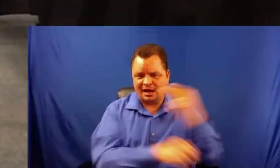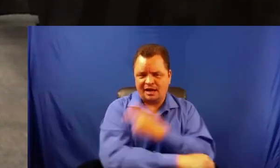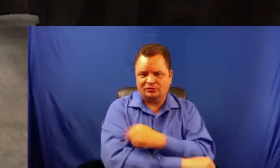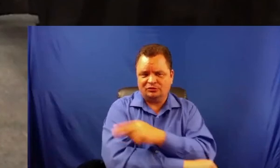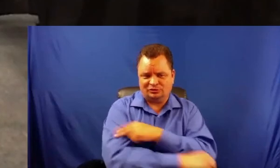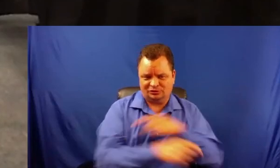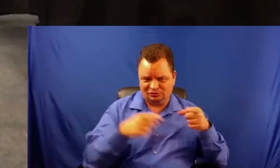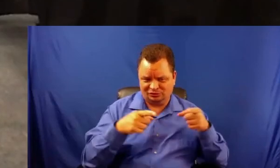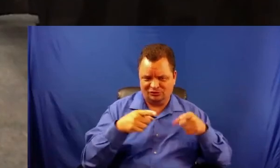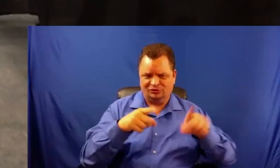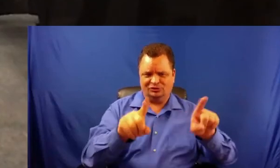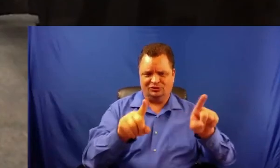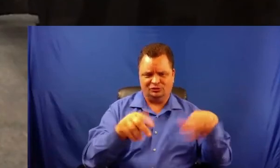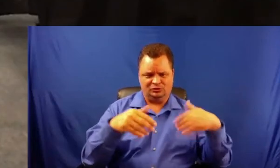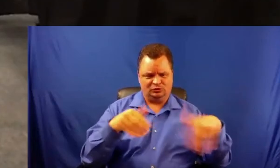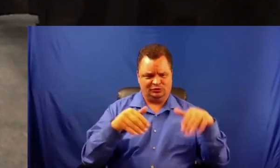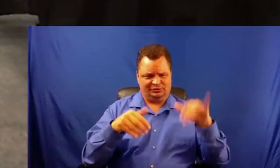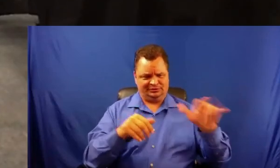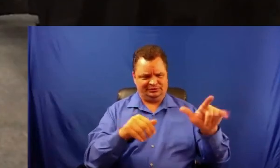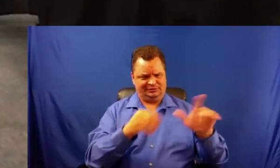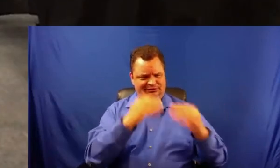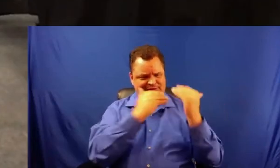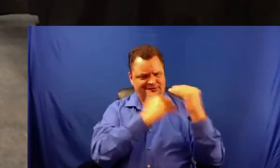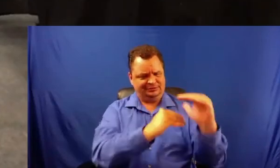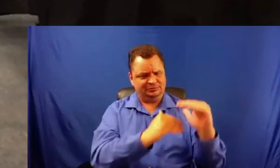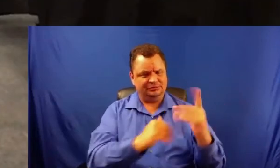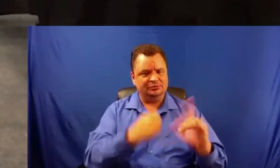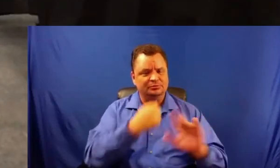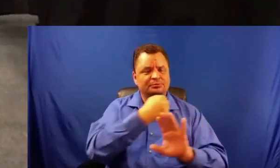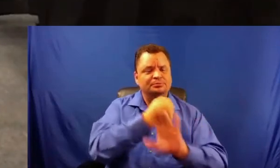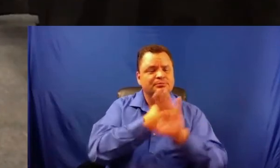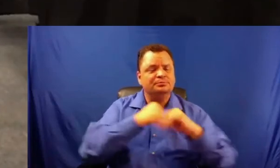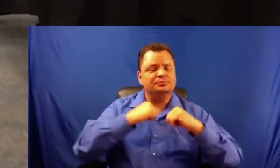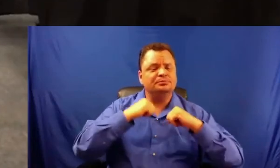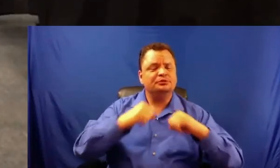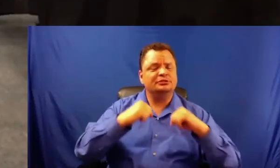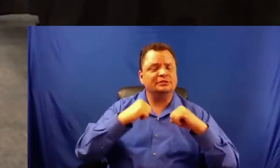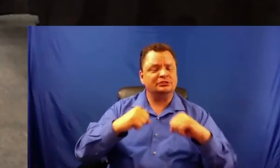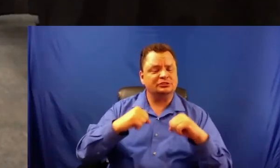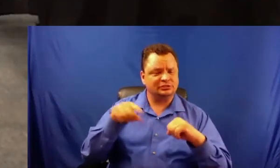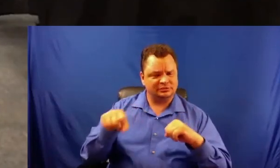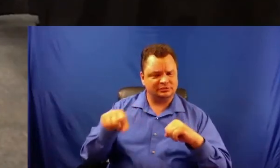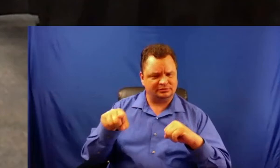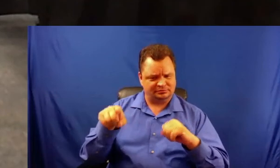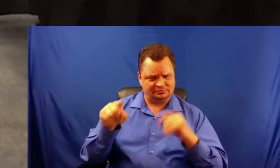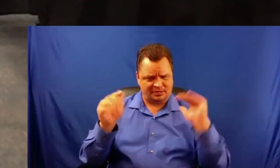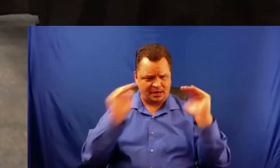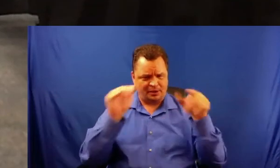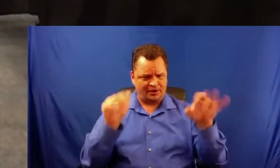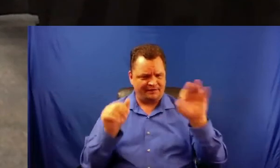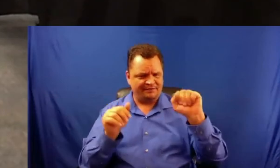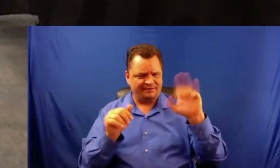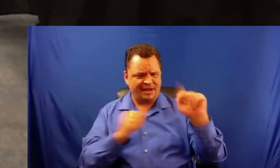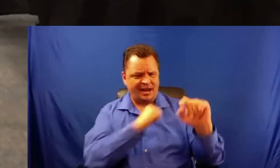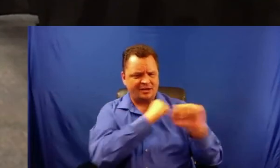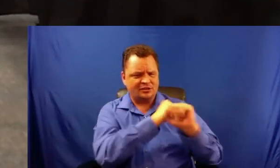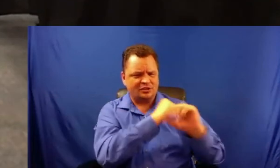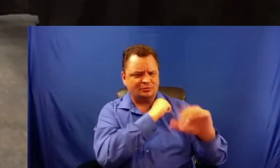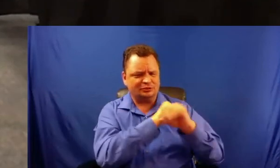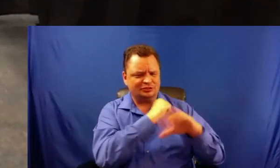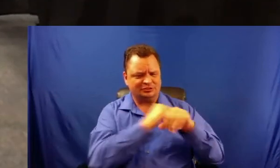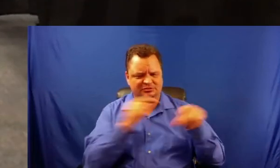the preventative measures that were put forward this morning are counterfactual, and by promoting them, we once again completely disregard